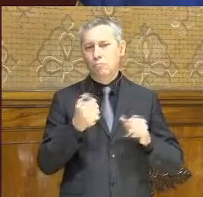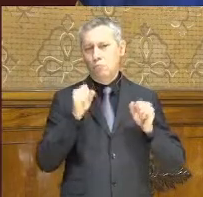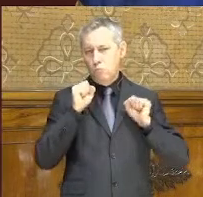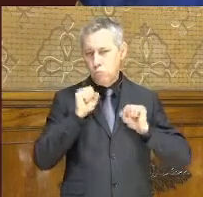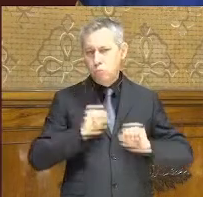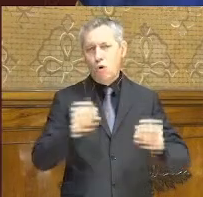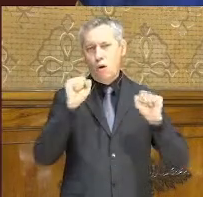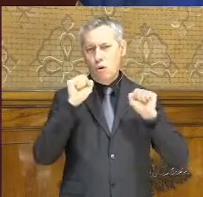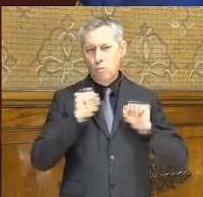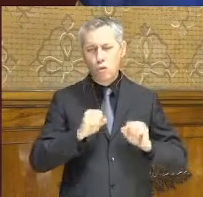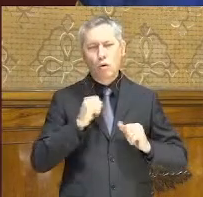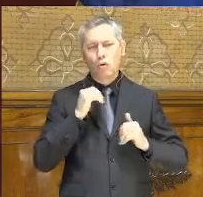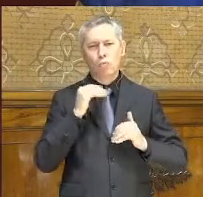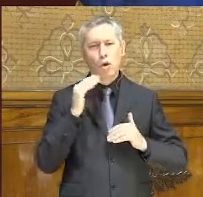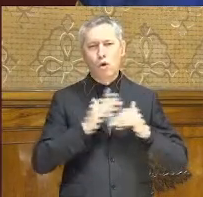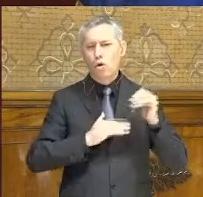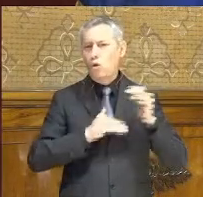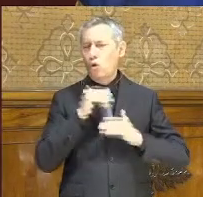constructing a